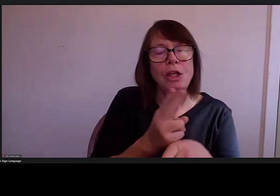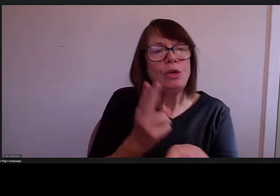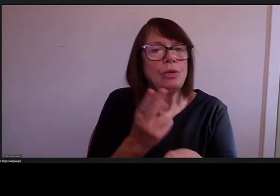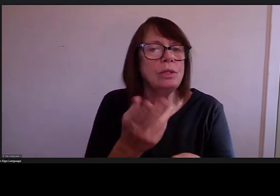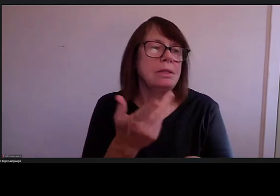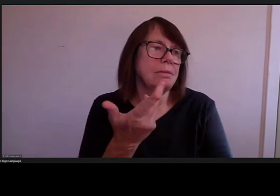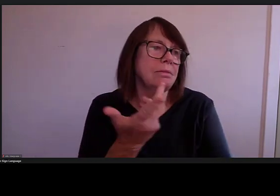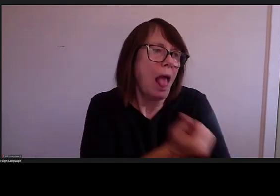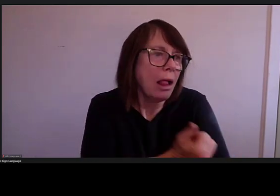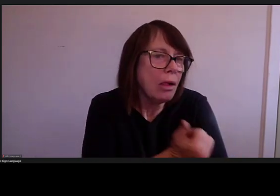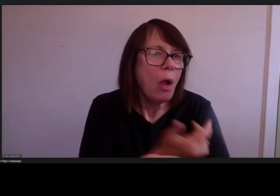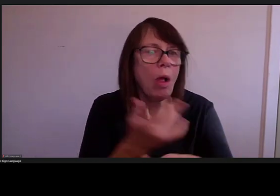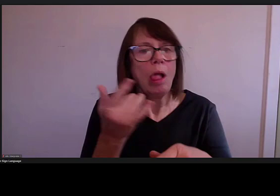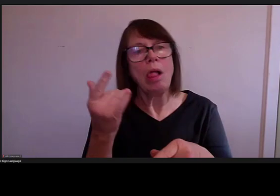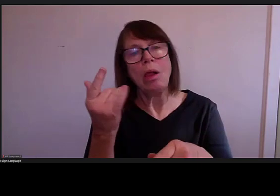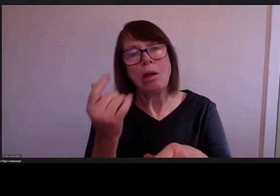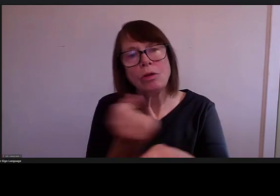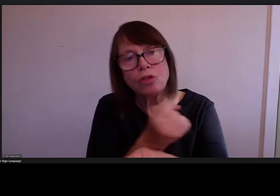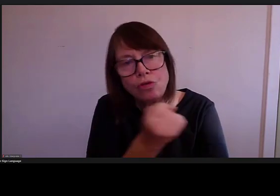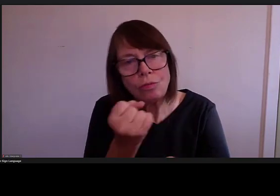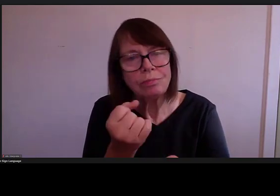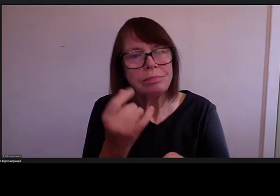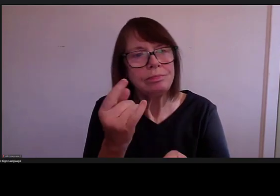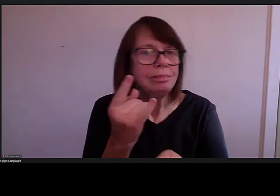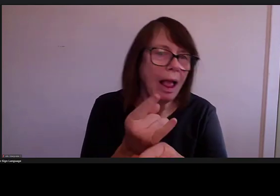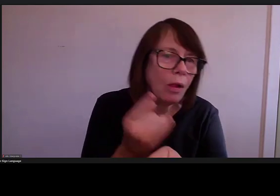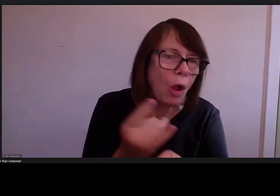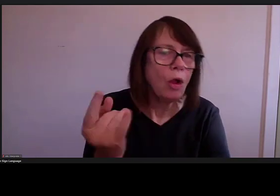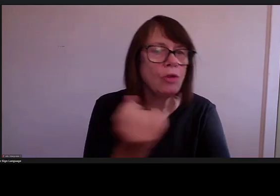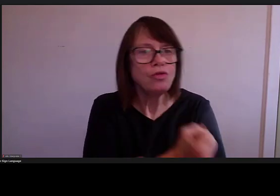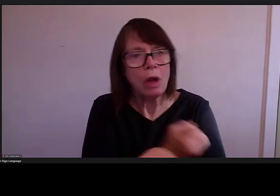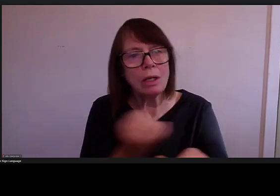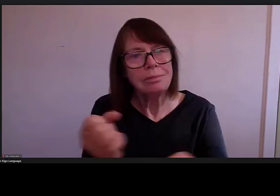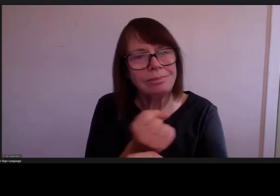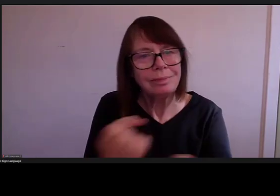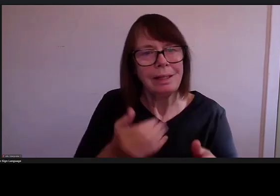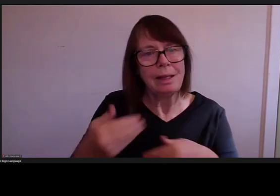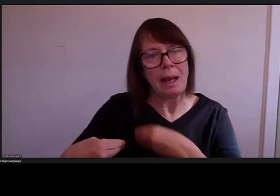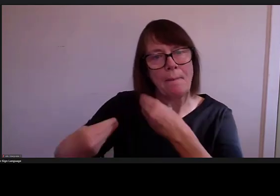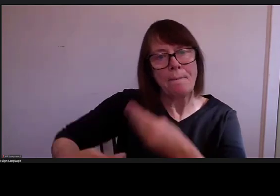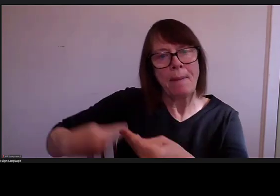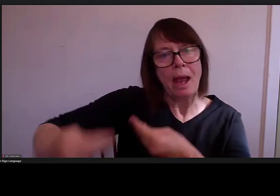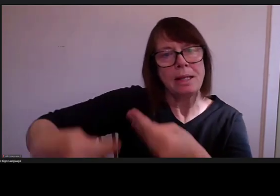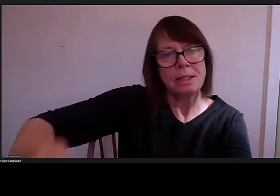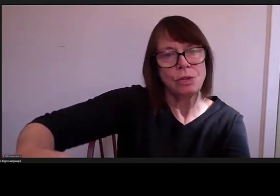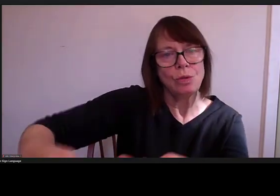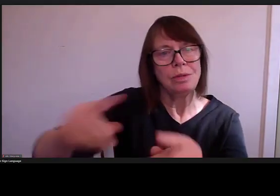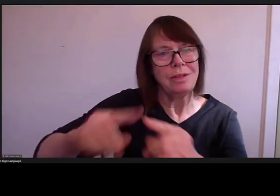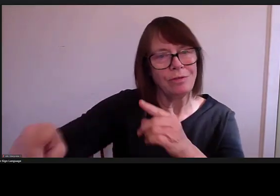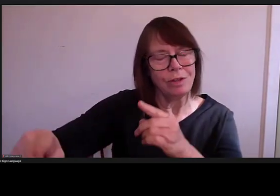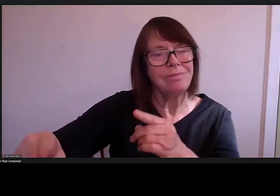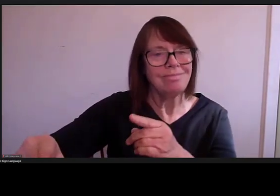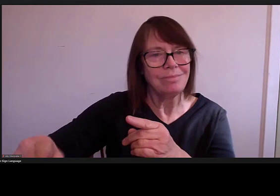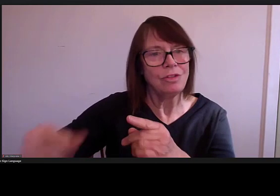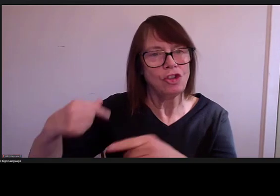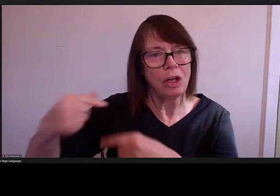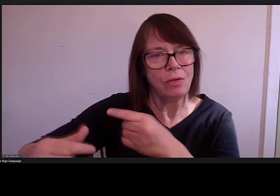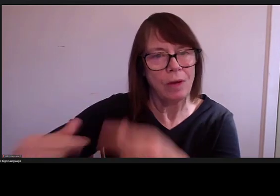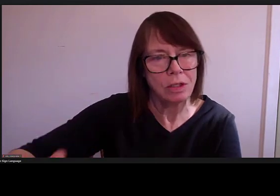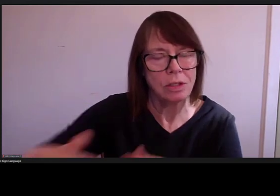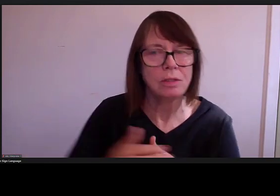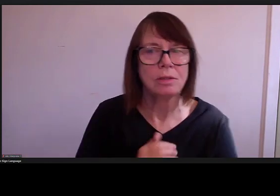can be passed from one generation to the next. Now, oftentimes when we talk about trauma, we talk about it on the individual